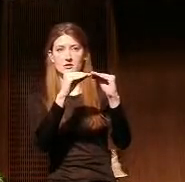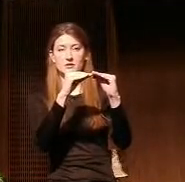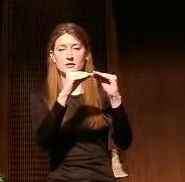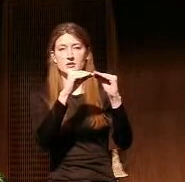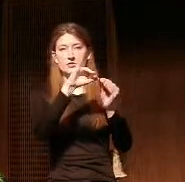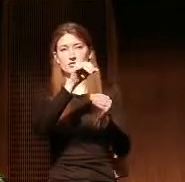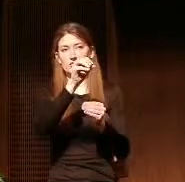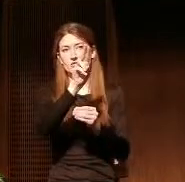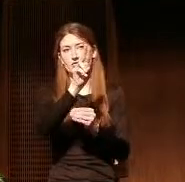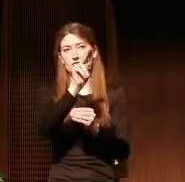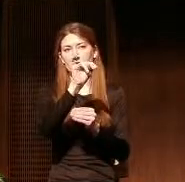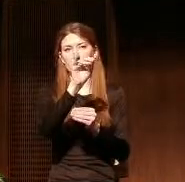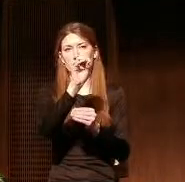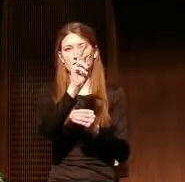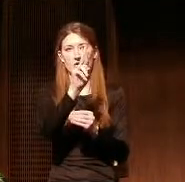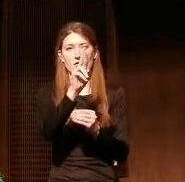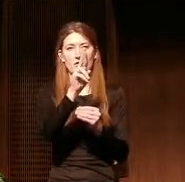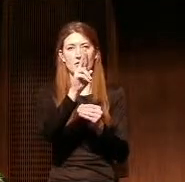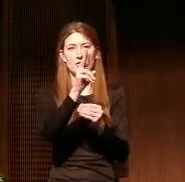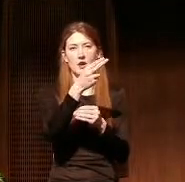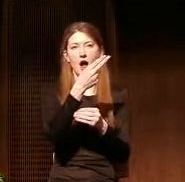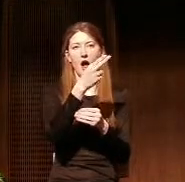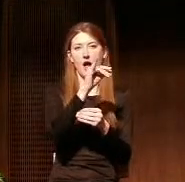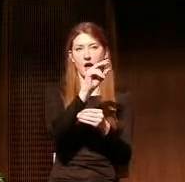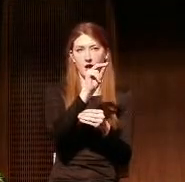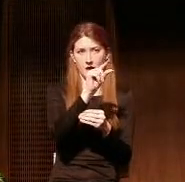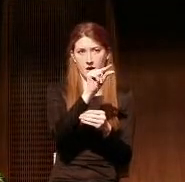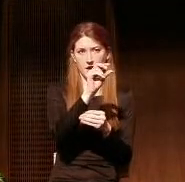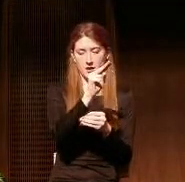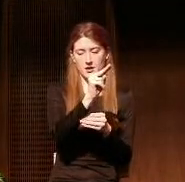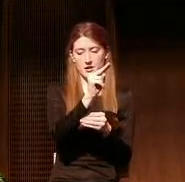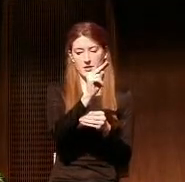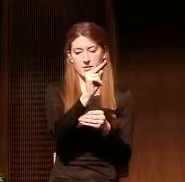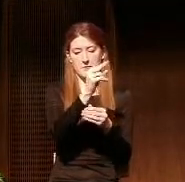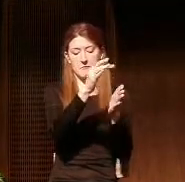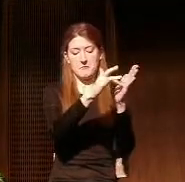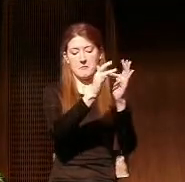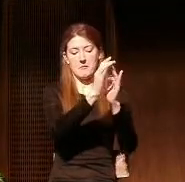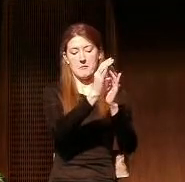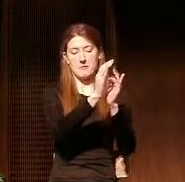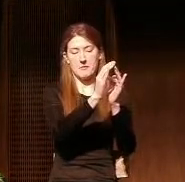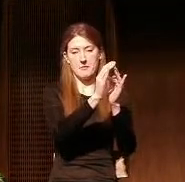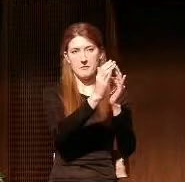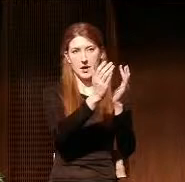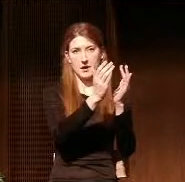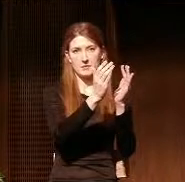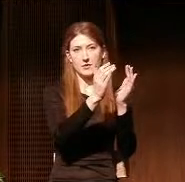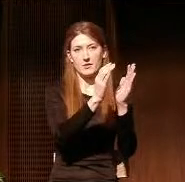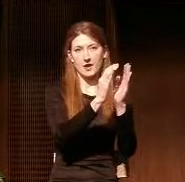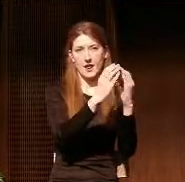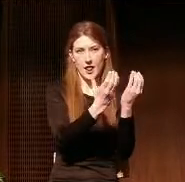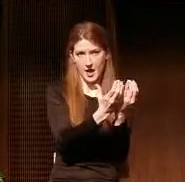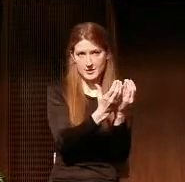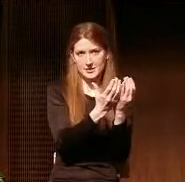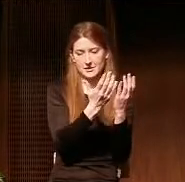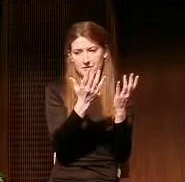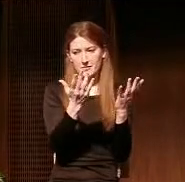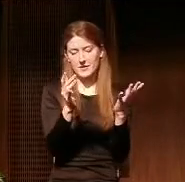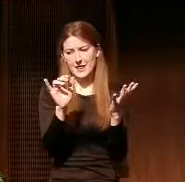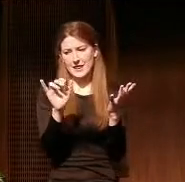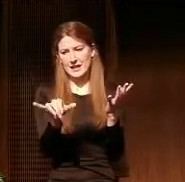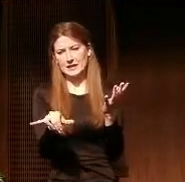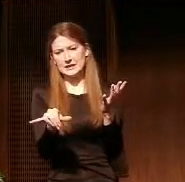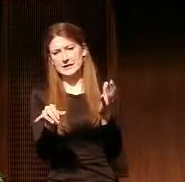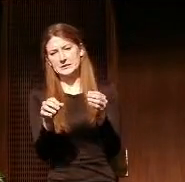class. Now, that may be the scourge of most people that are asked to teach junior high kids.